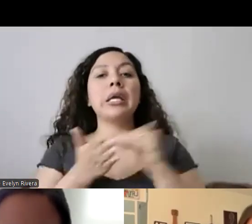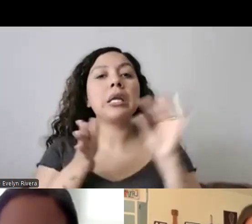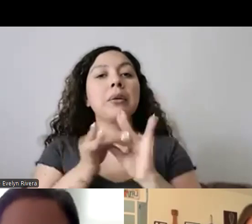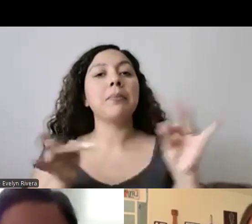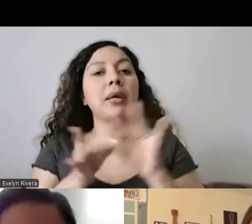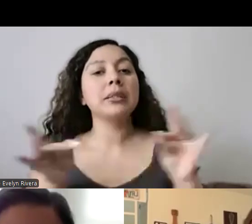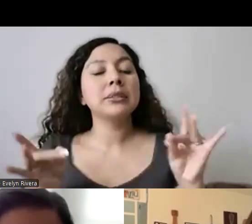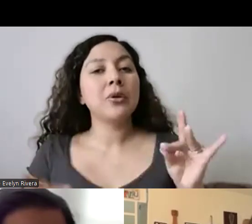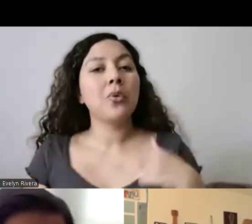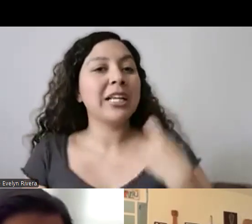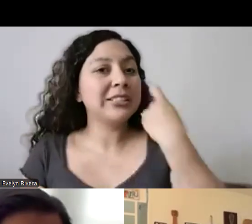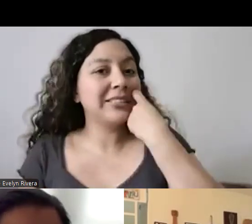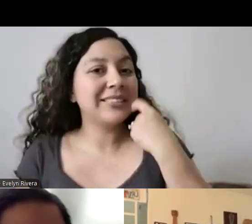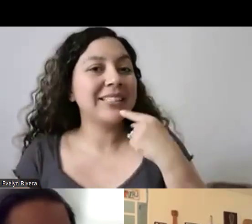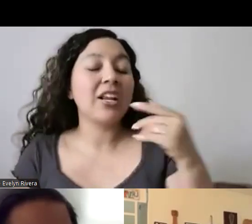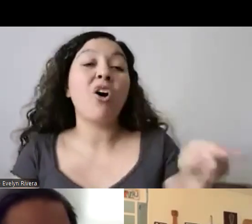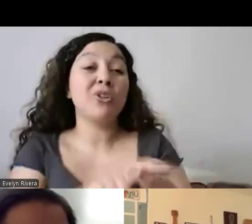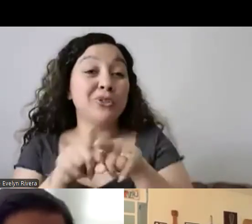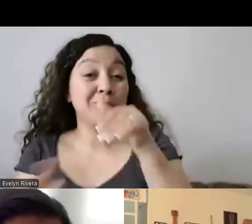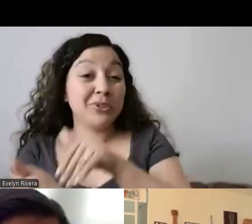you and Dr. Mobley